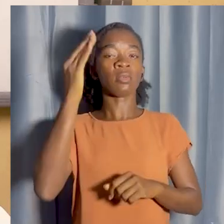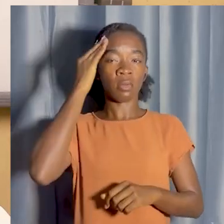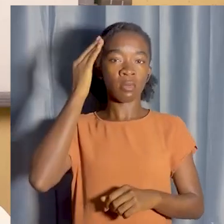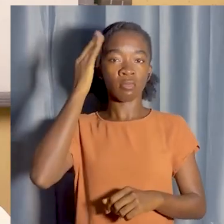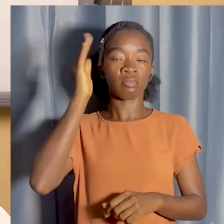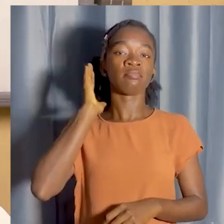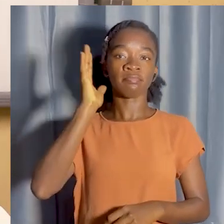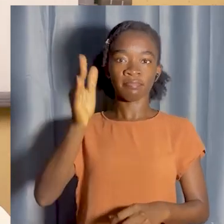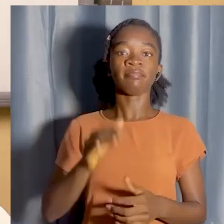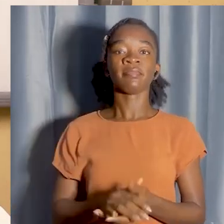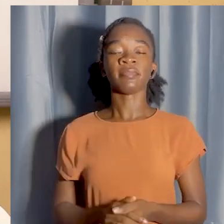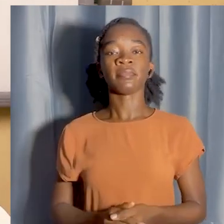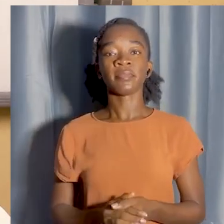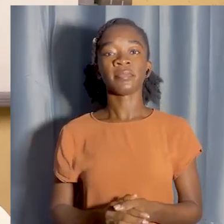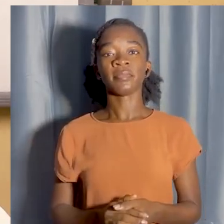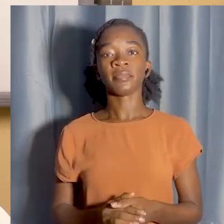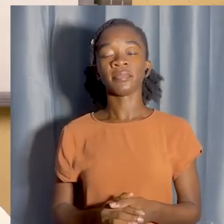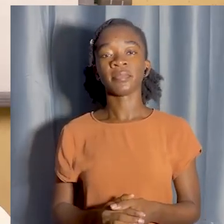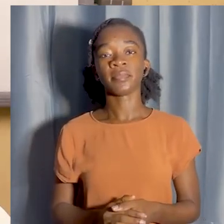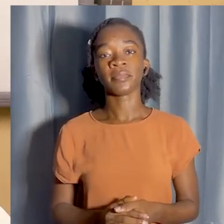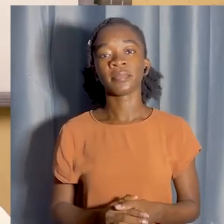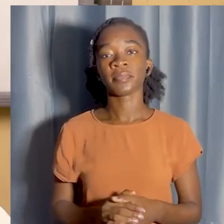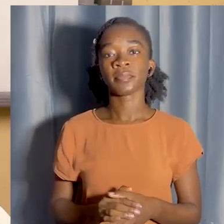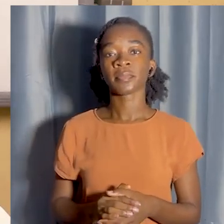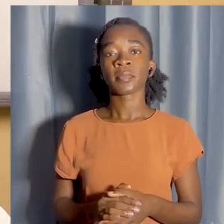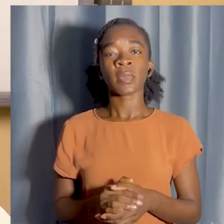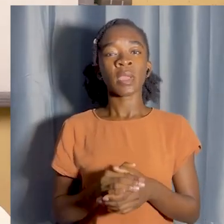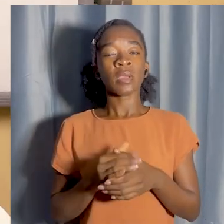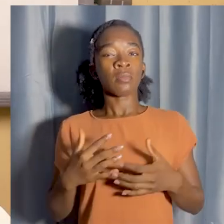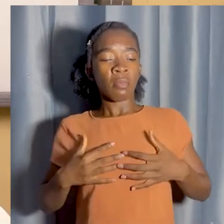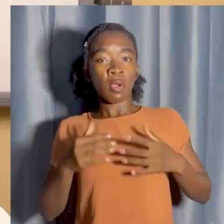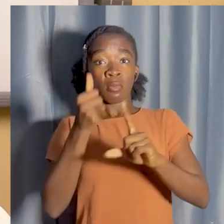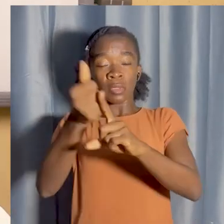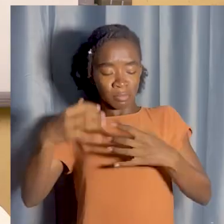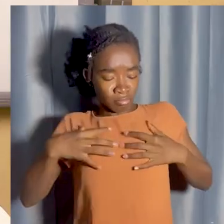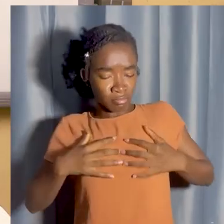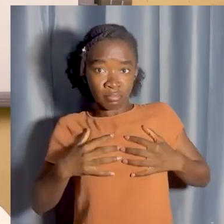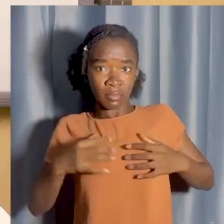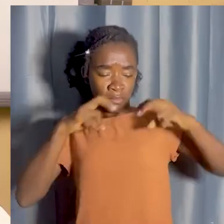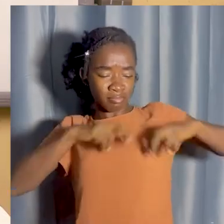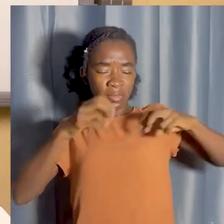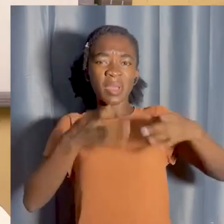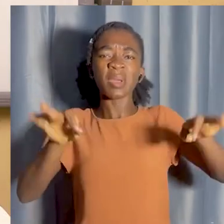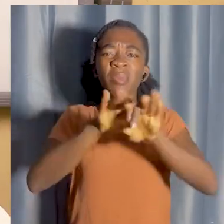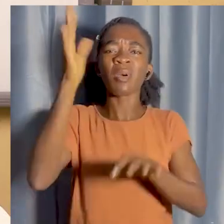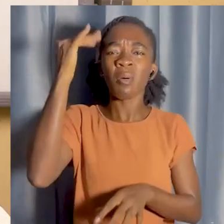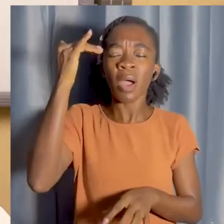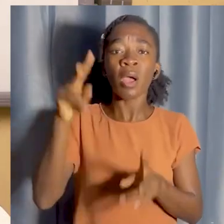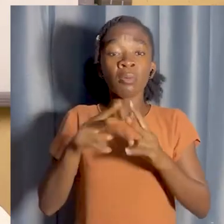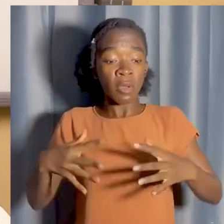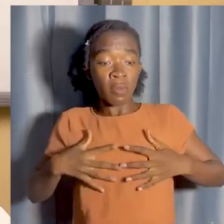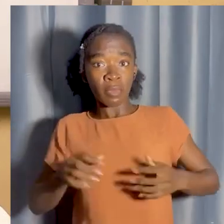along the line, you would be able to pick it up. So the importance of the self-breast examination is for you to be able to pick up changes in your